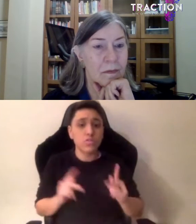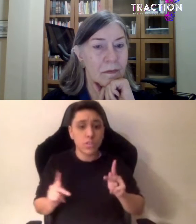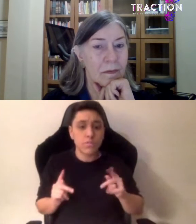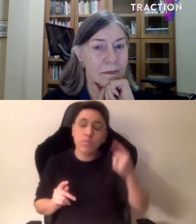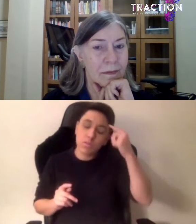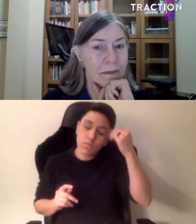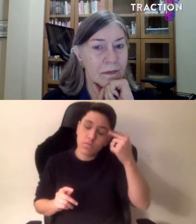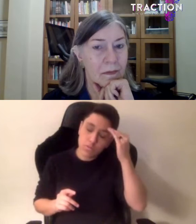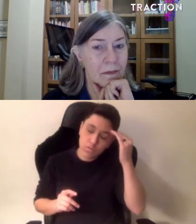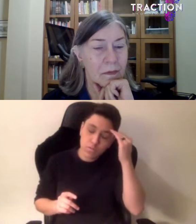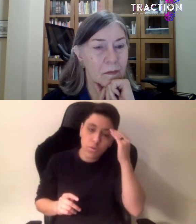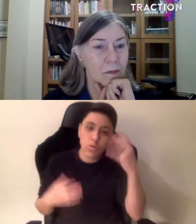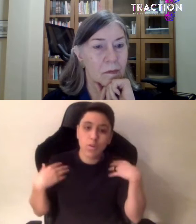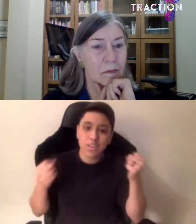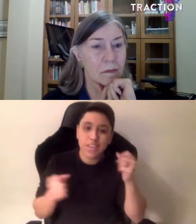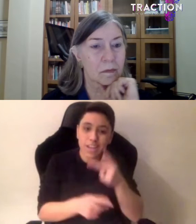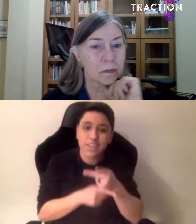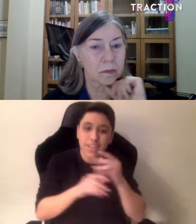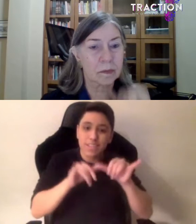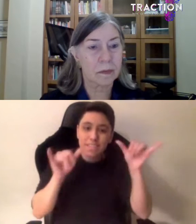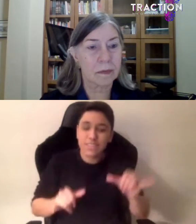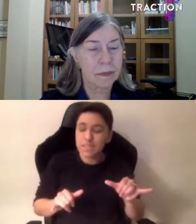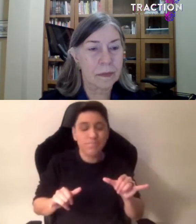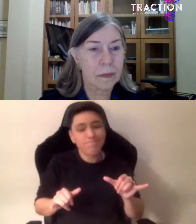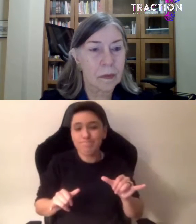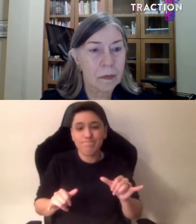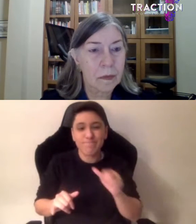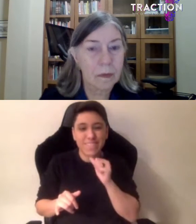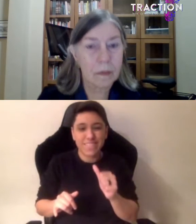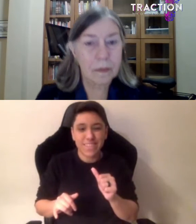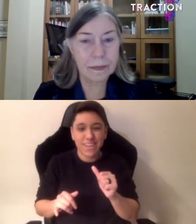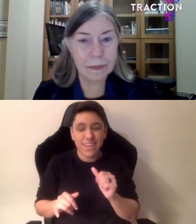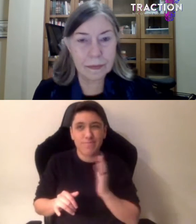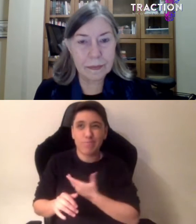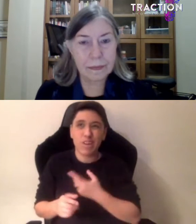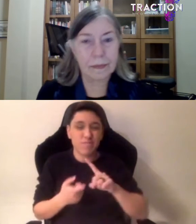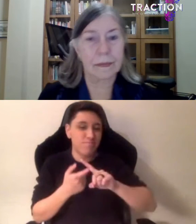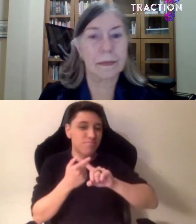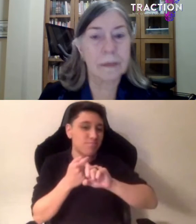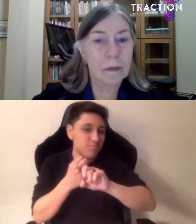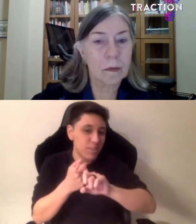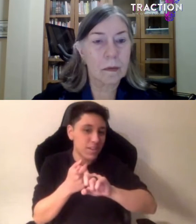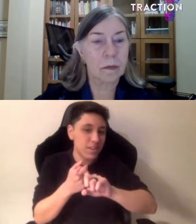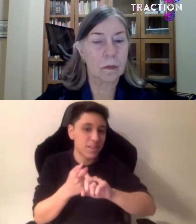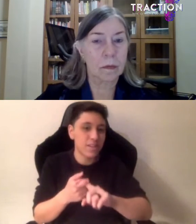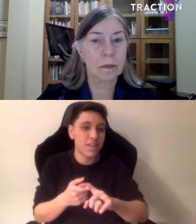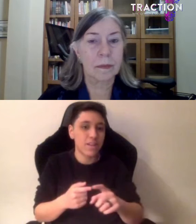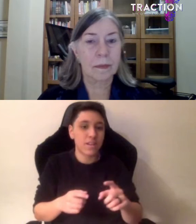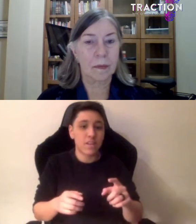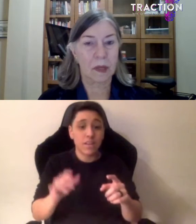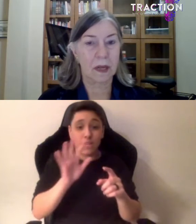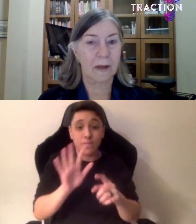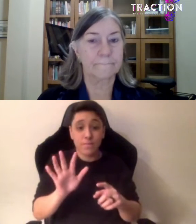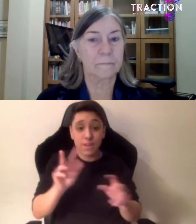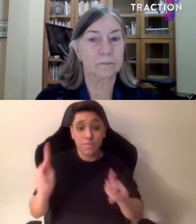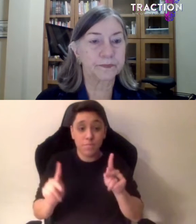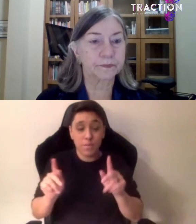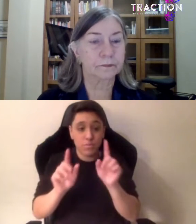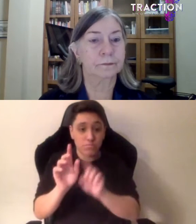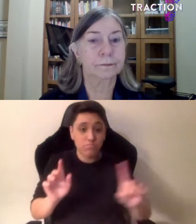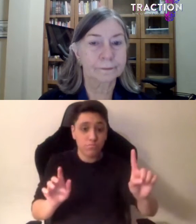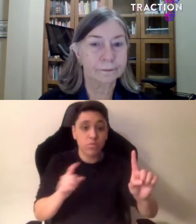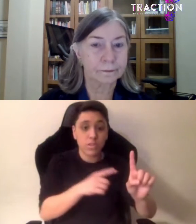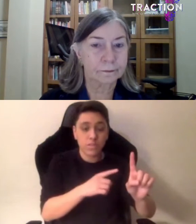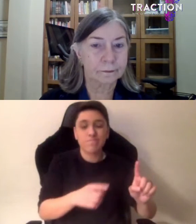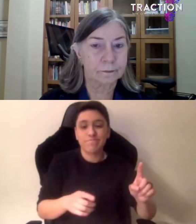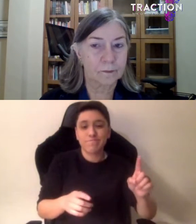system has not always been our friend. 1 out of 5 people have been flat out rejected by healthcare providers, even for simple things